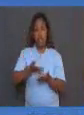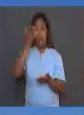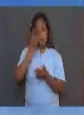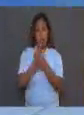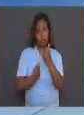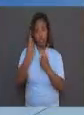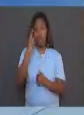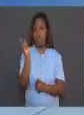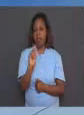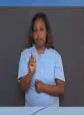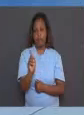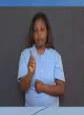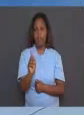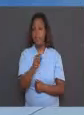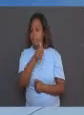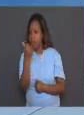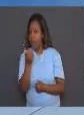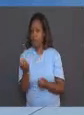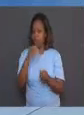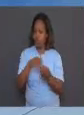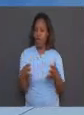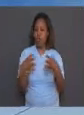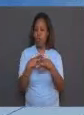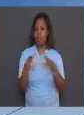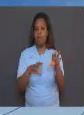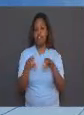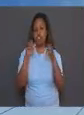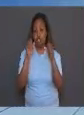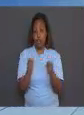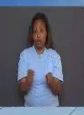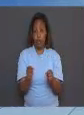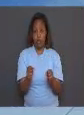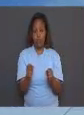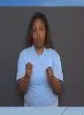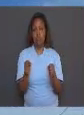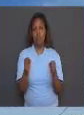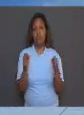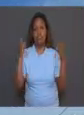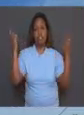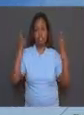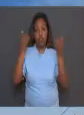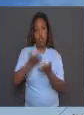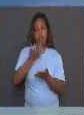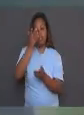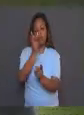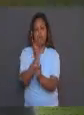resources, they also cooperate to preserve natural